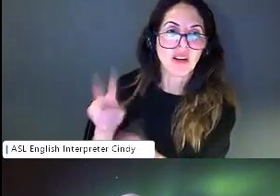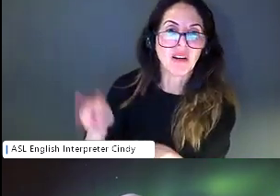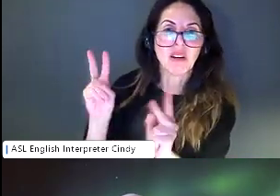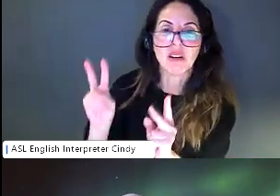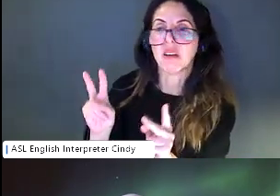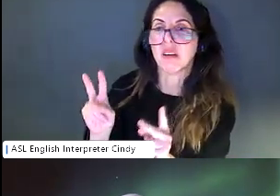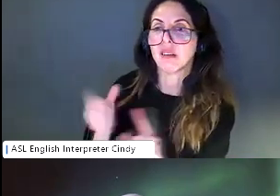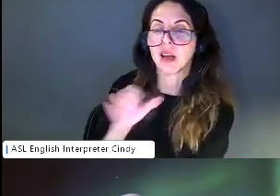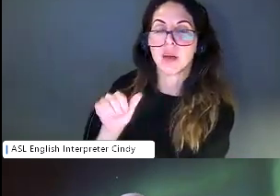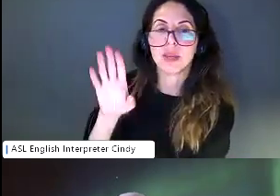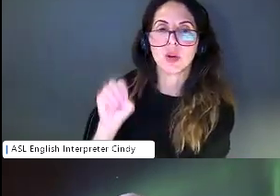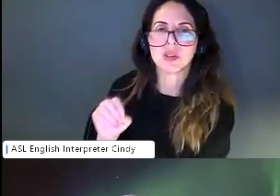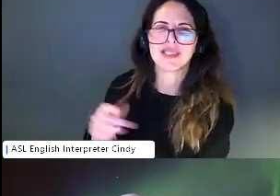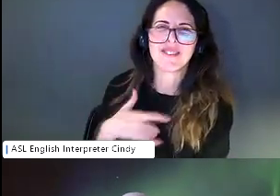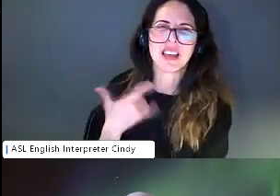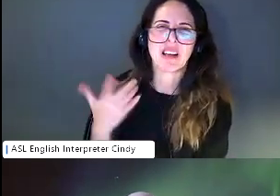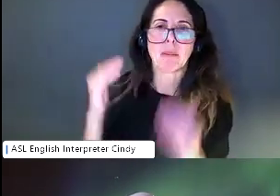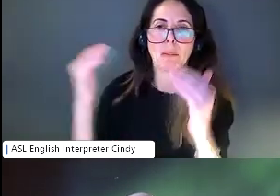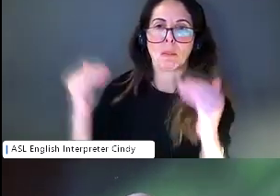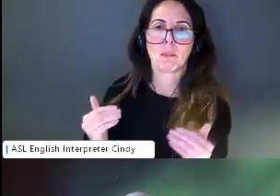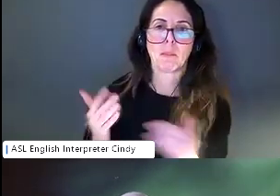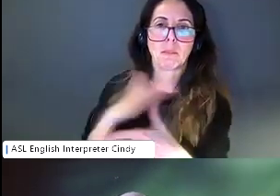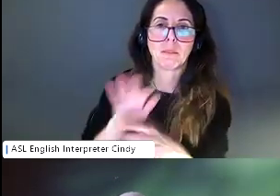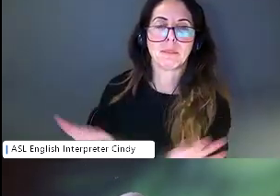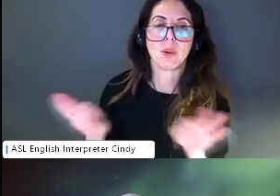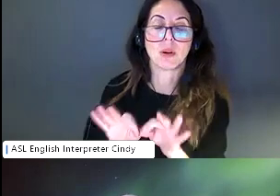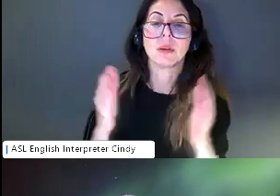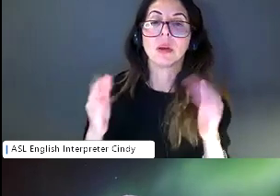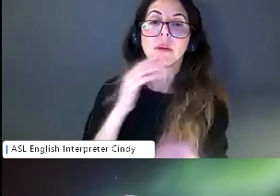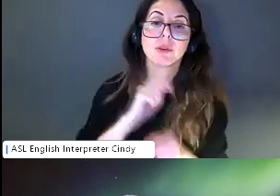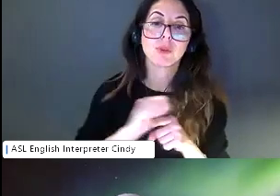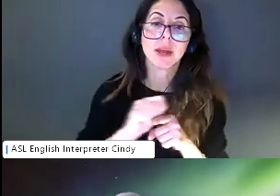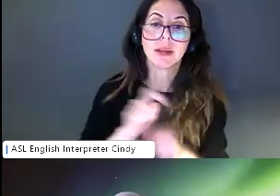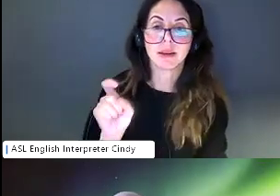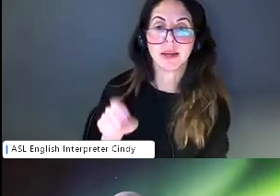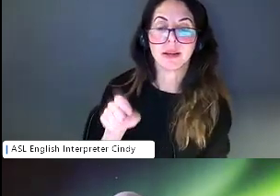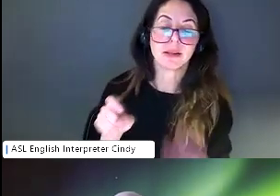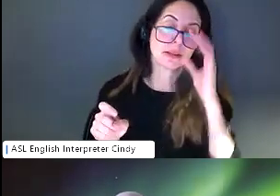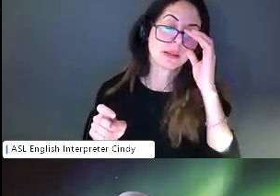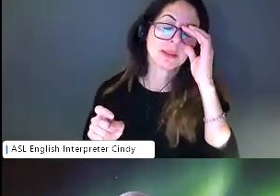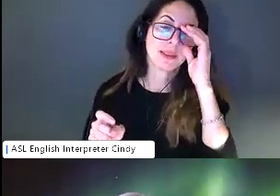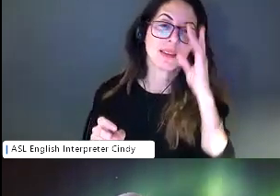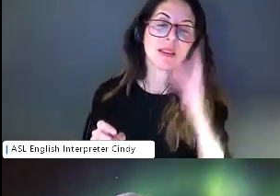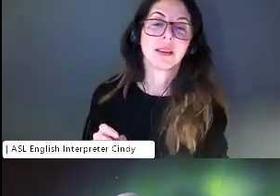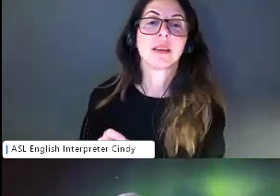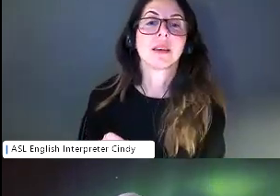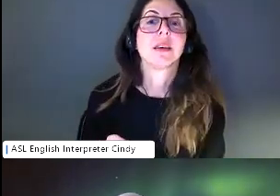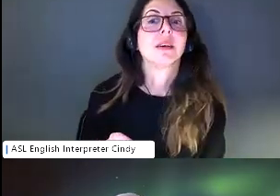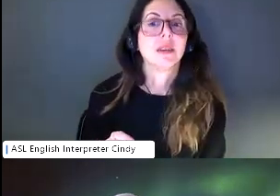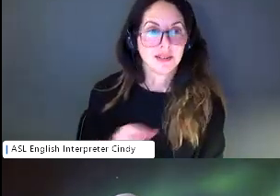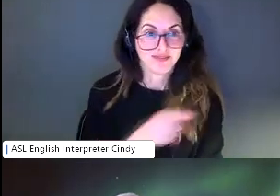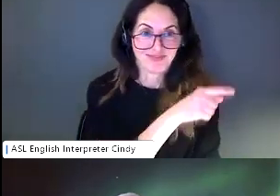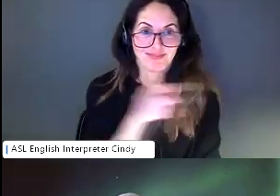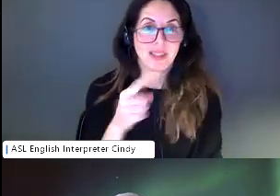within society. When asked about training needs, the common thing that was